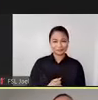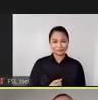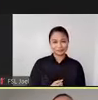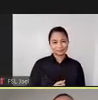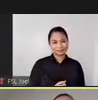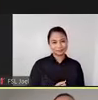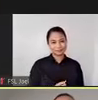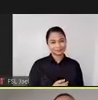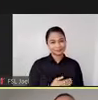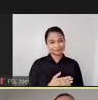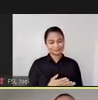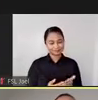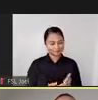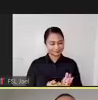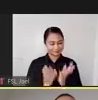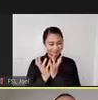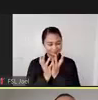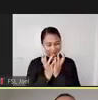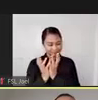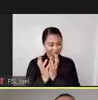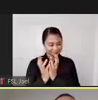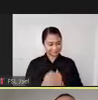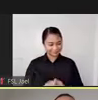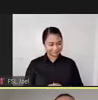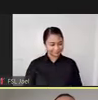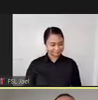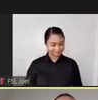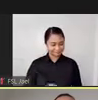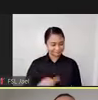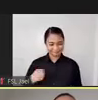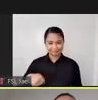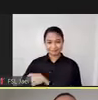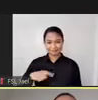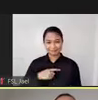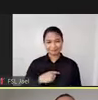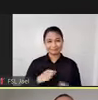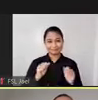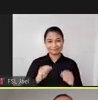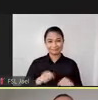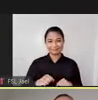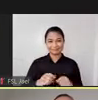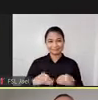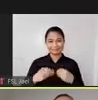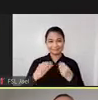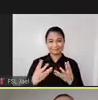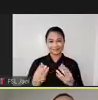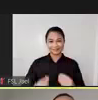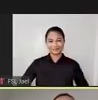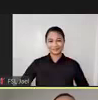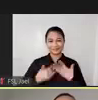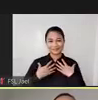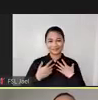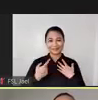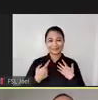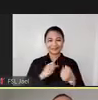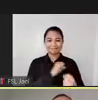no, by providing them the right tools, the right capabilities, and they will rise above